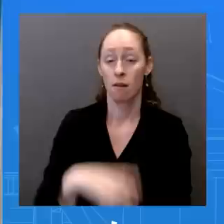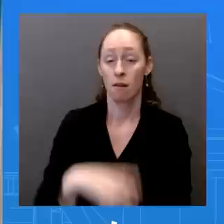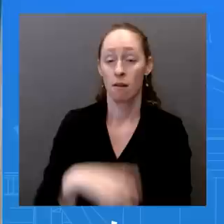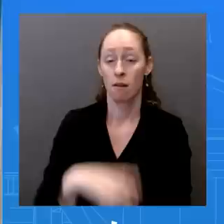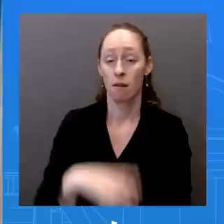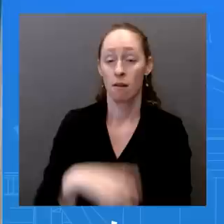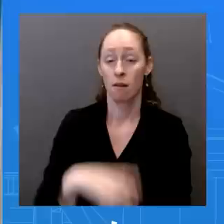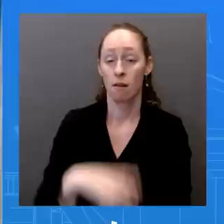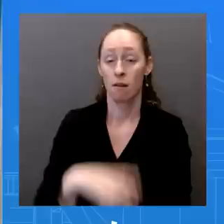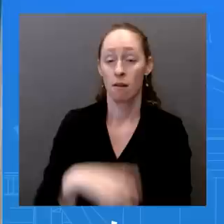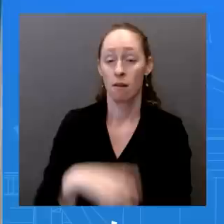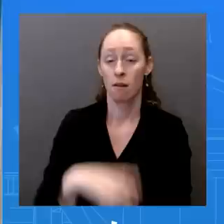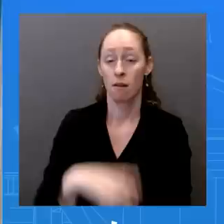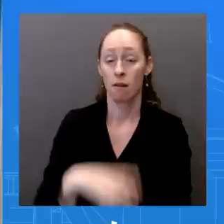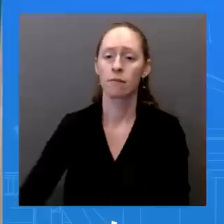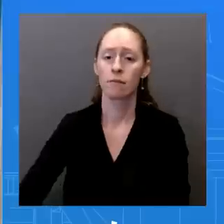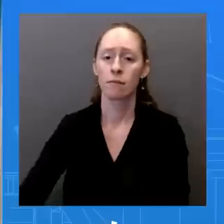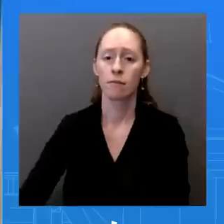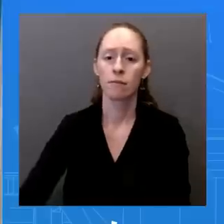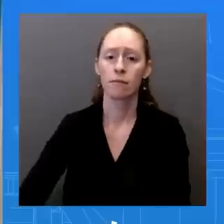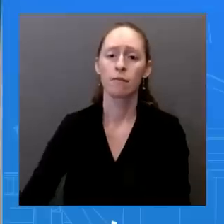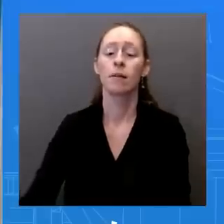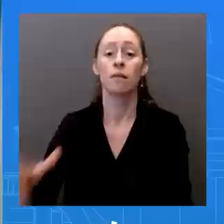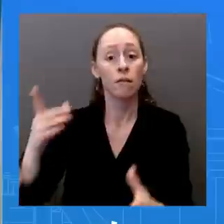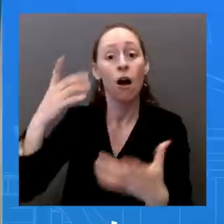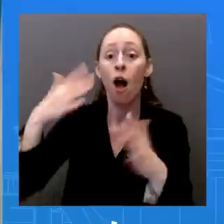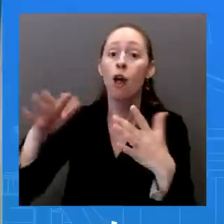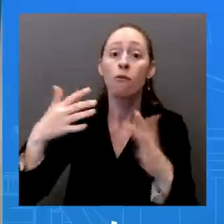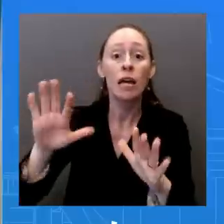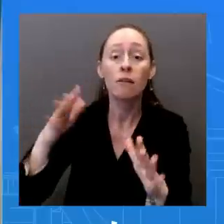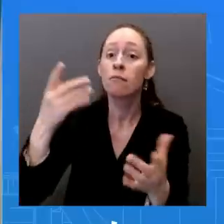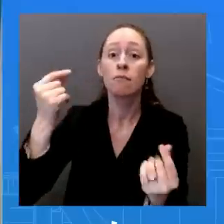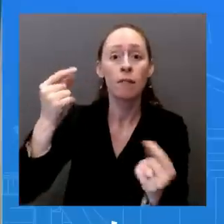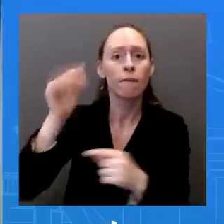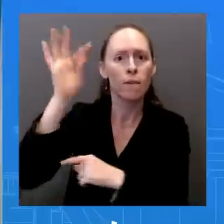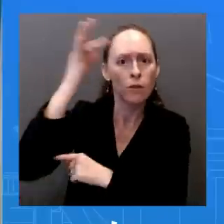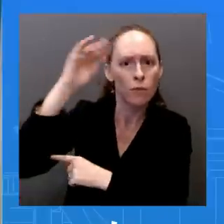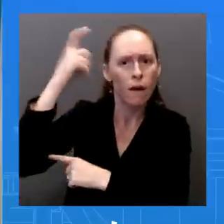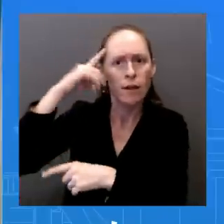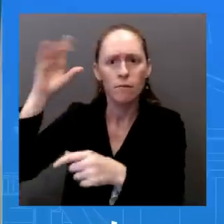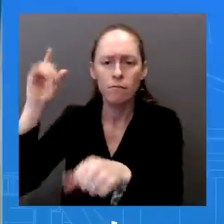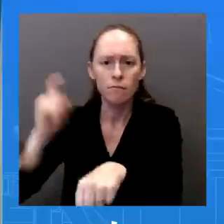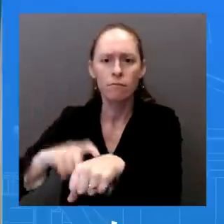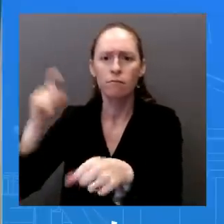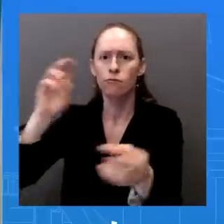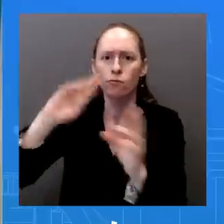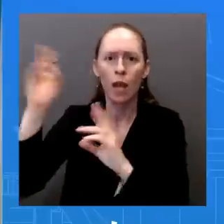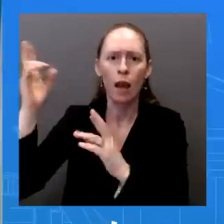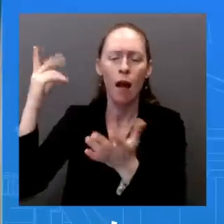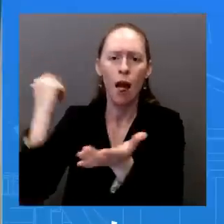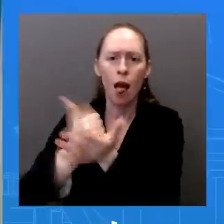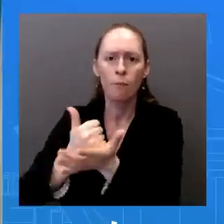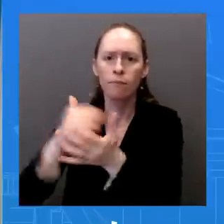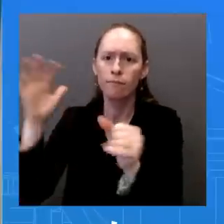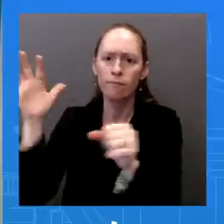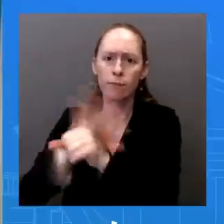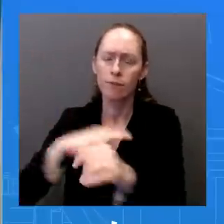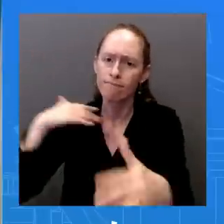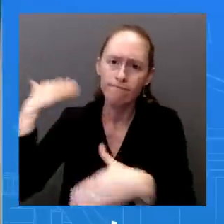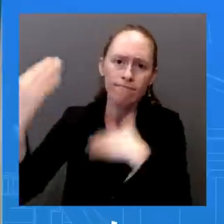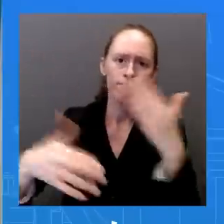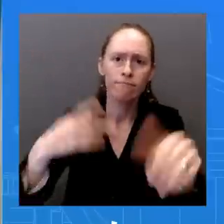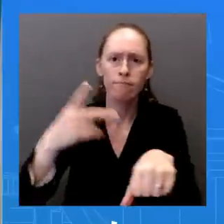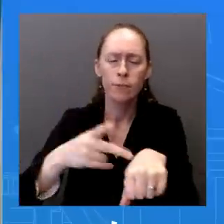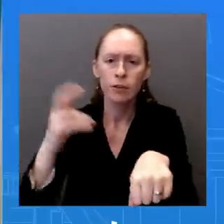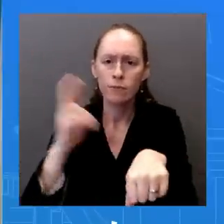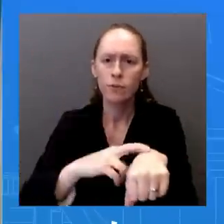ready to surge resources and emergency assistance to Puerto Rico. Yesterday, as you all know, the president called